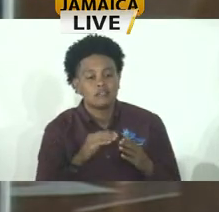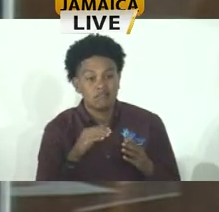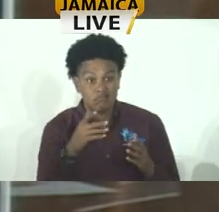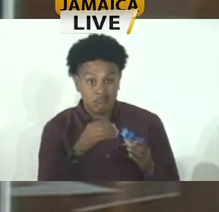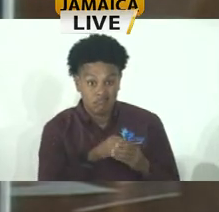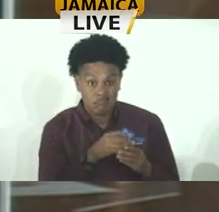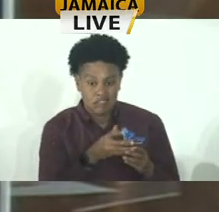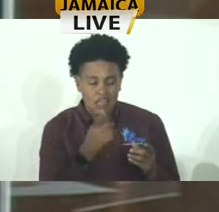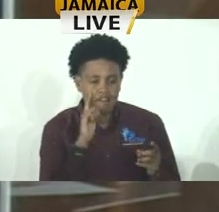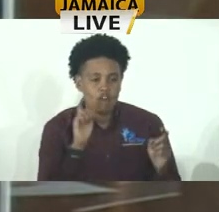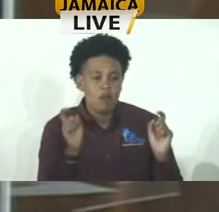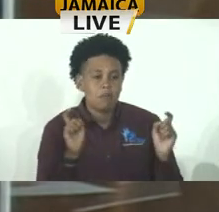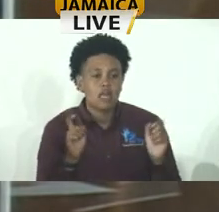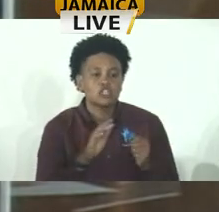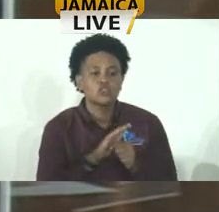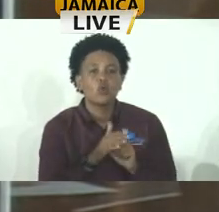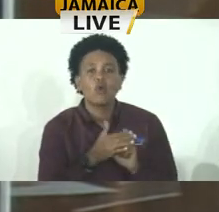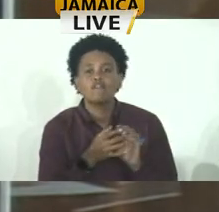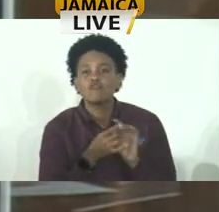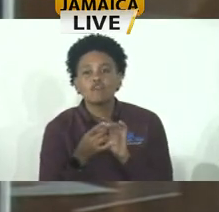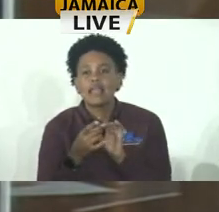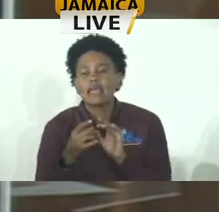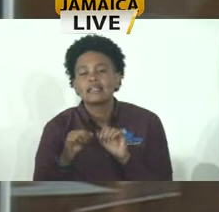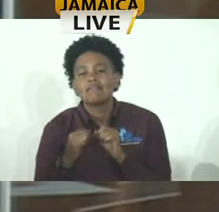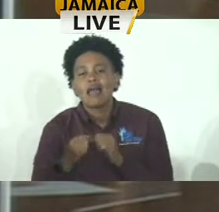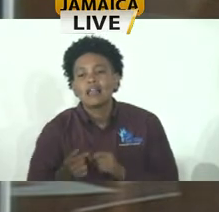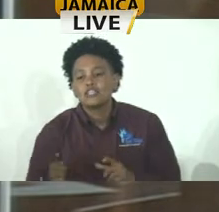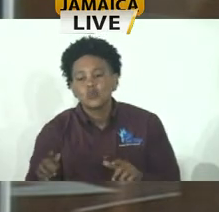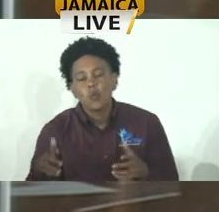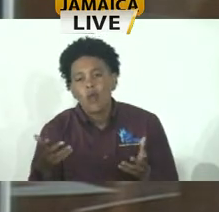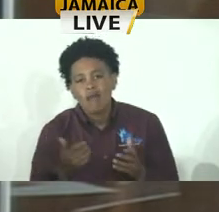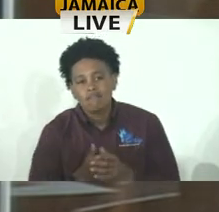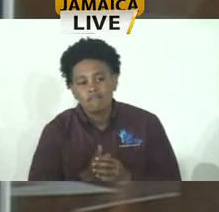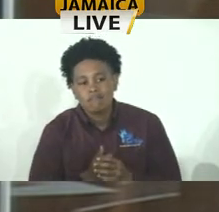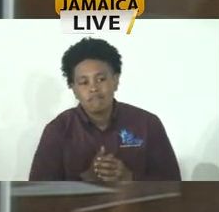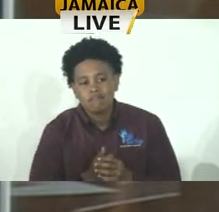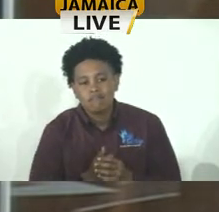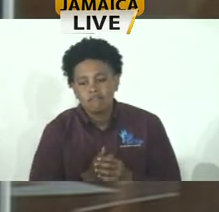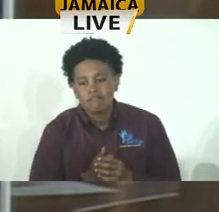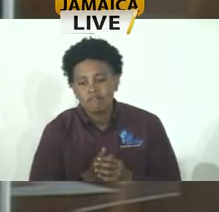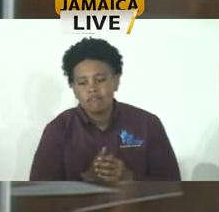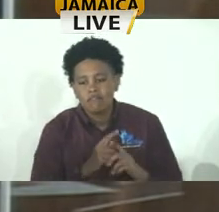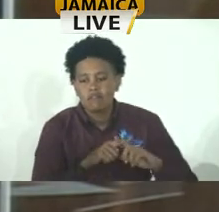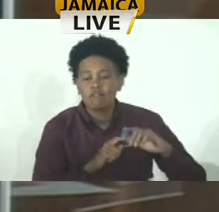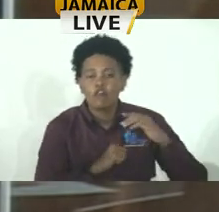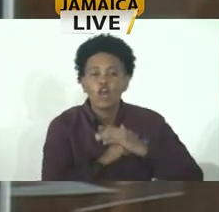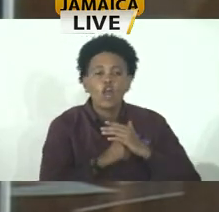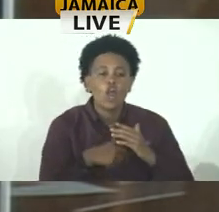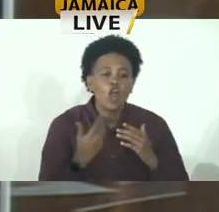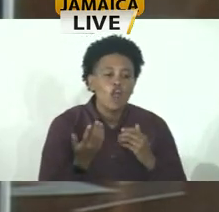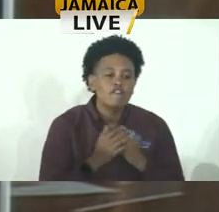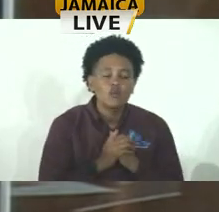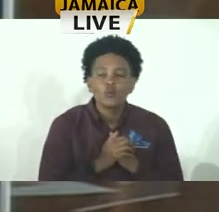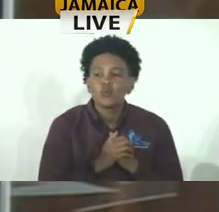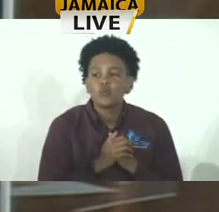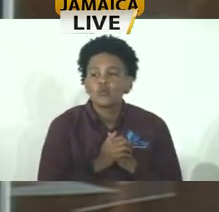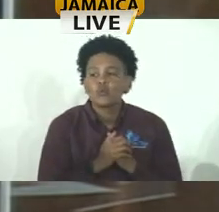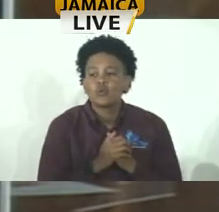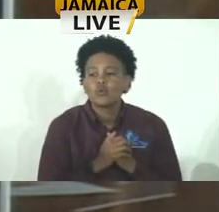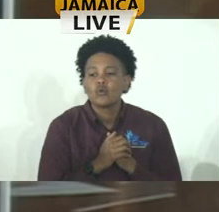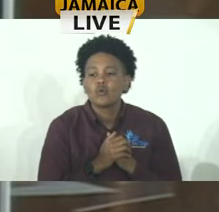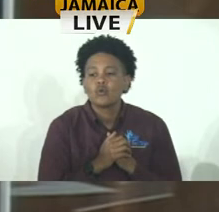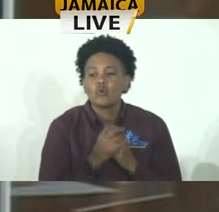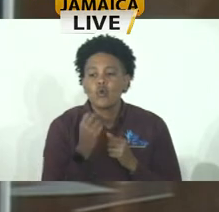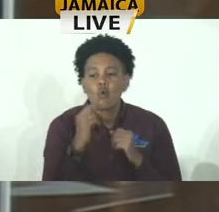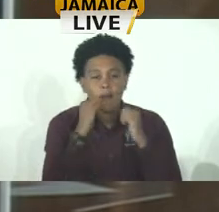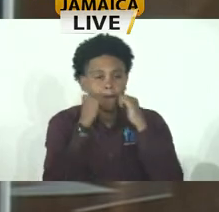with covid related violations what you know of curfew or of mass